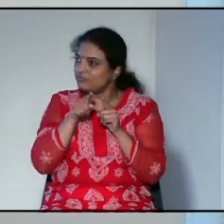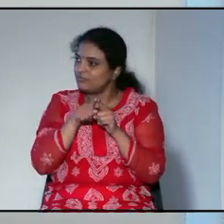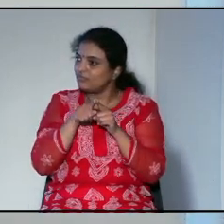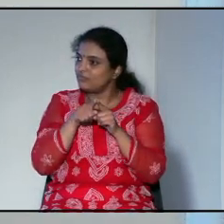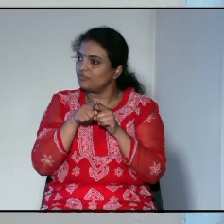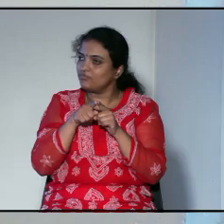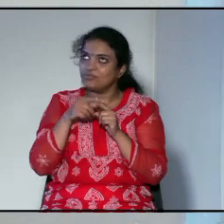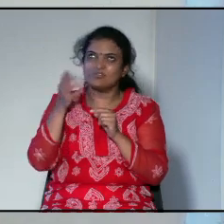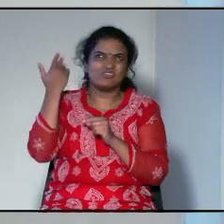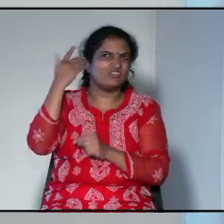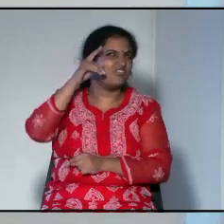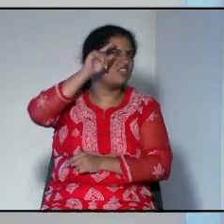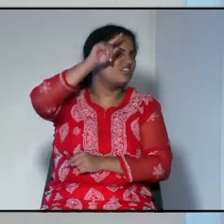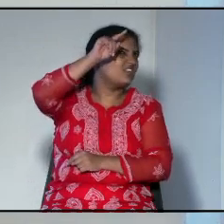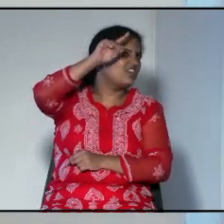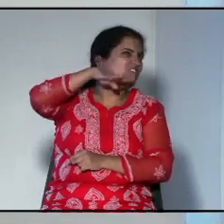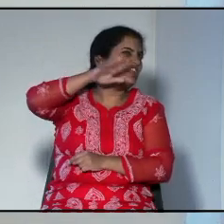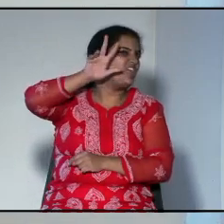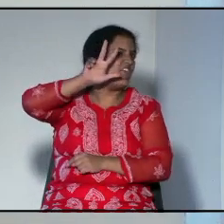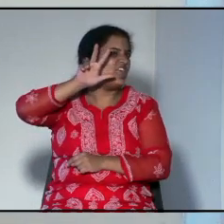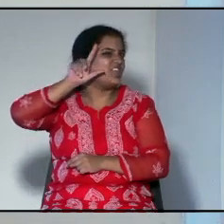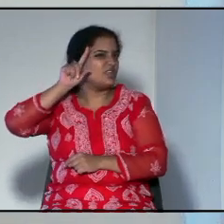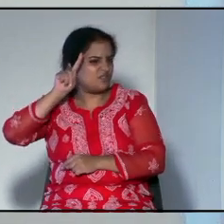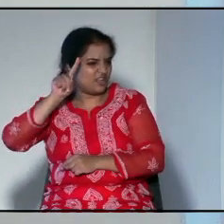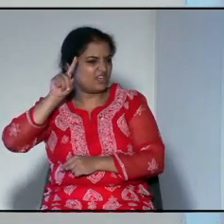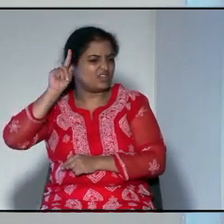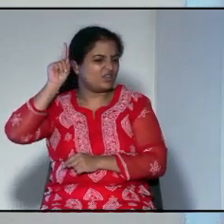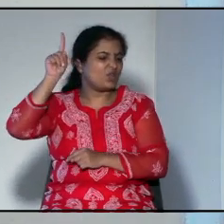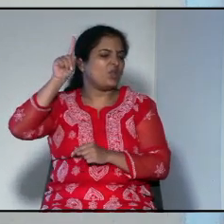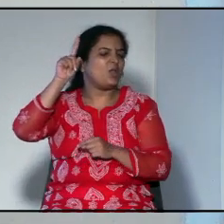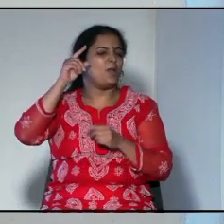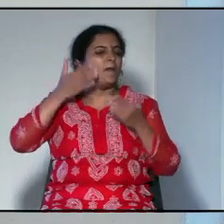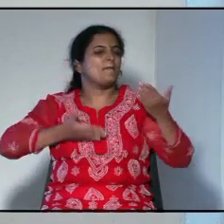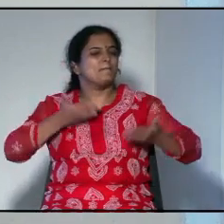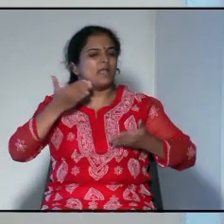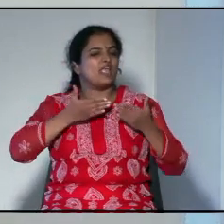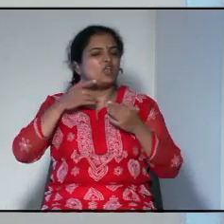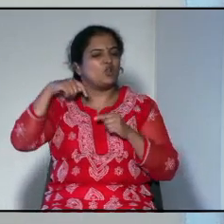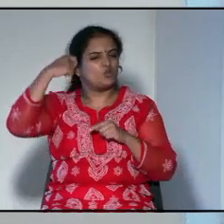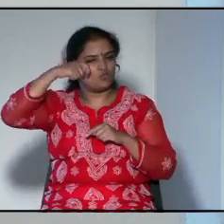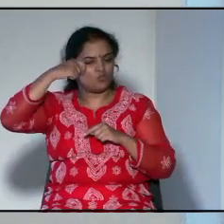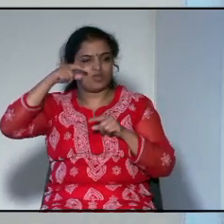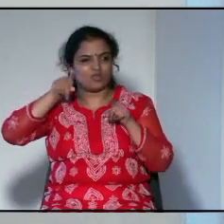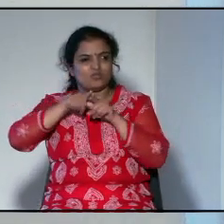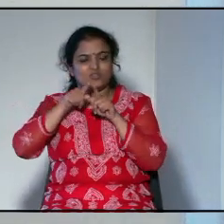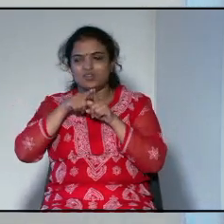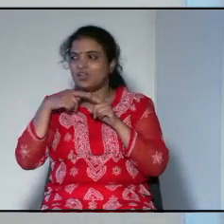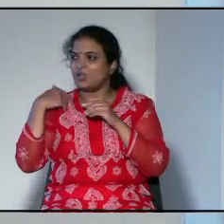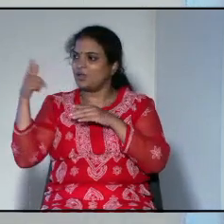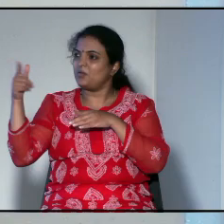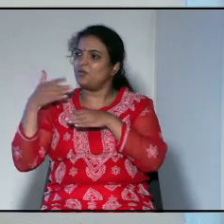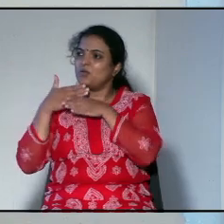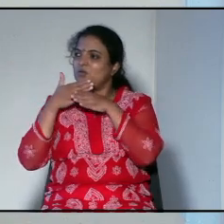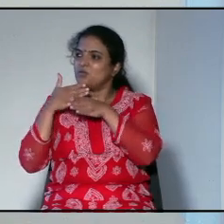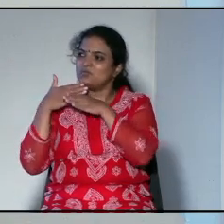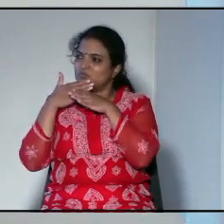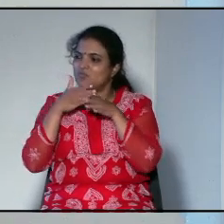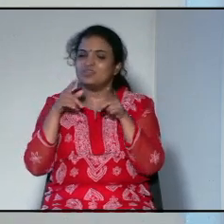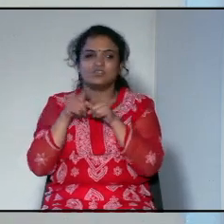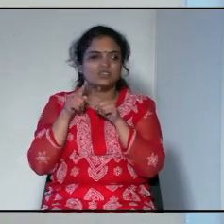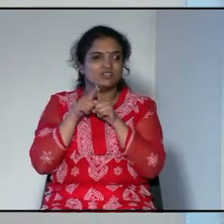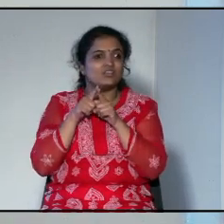from 1981, a West Bengal government film, which I said I share with Arnika. It's made by somebody called Anjan